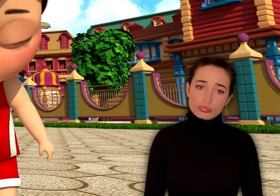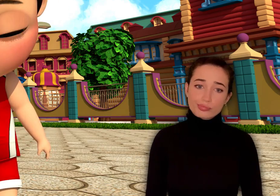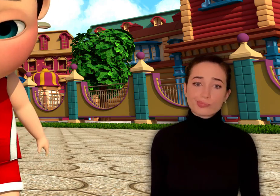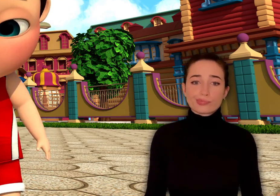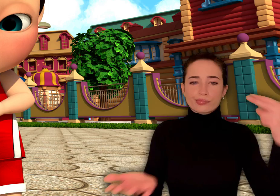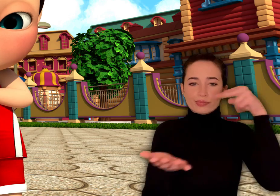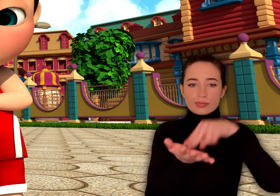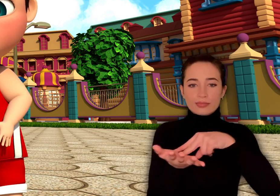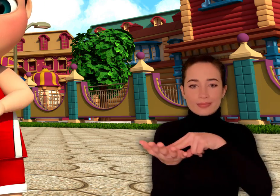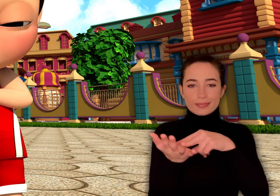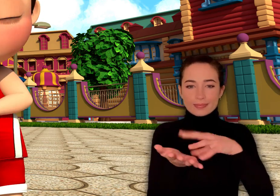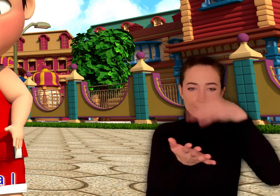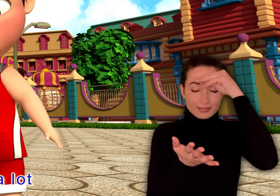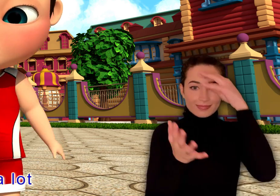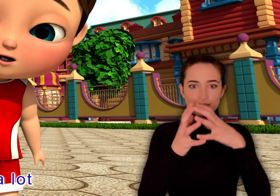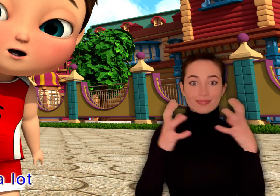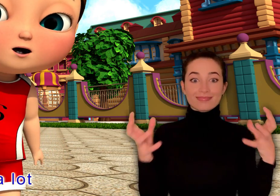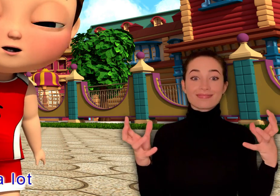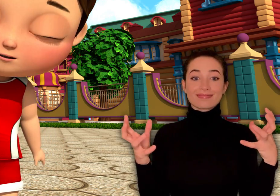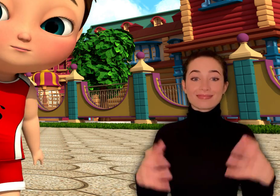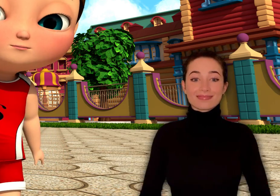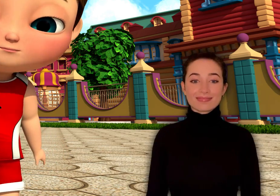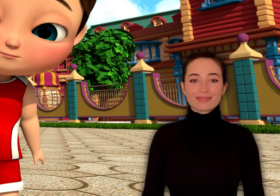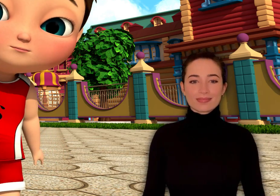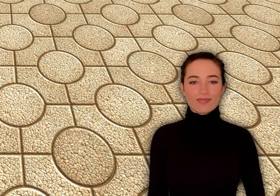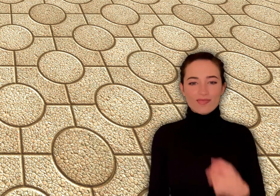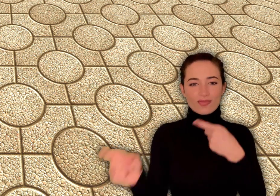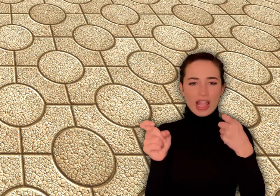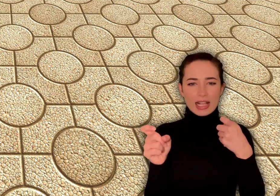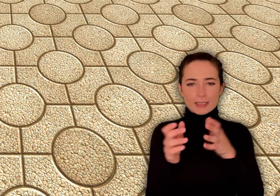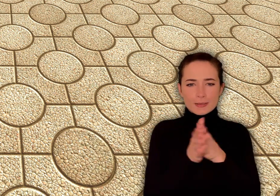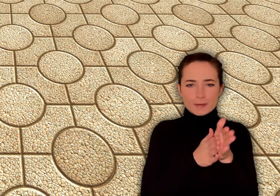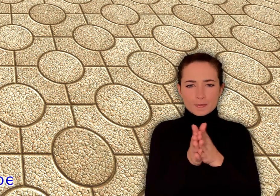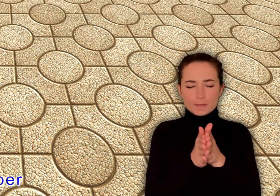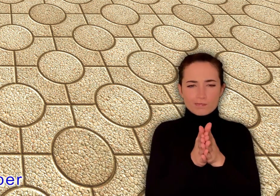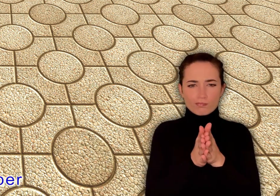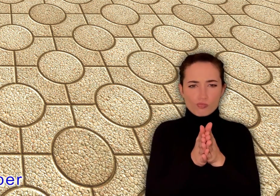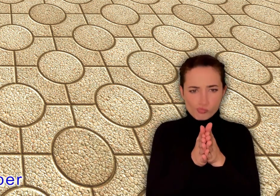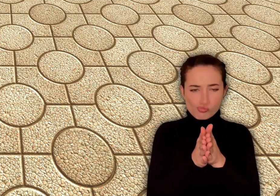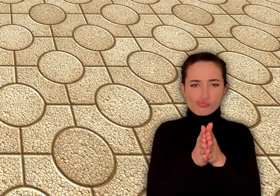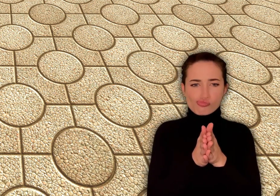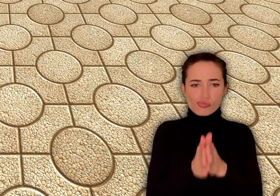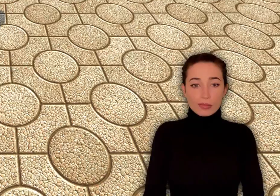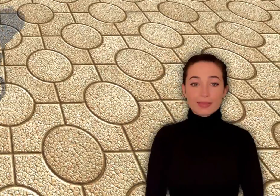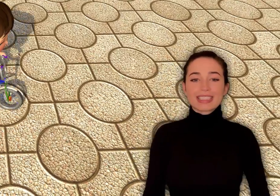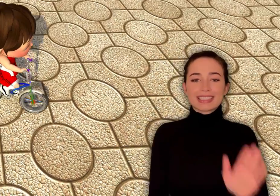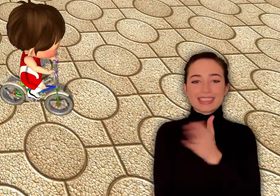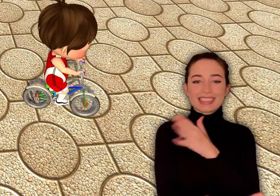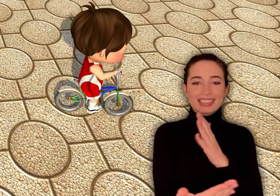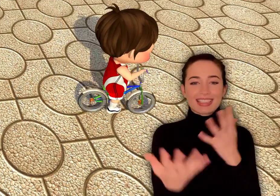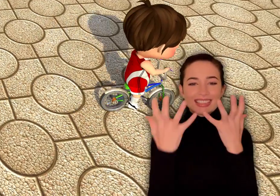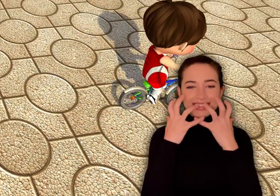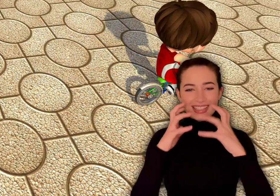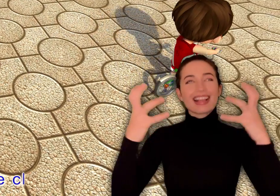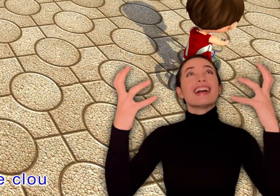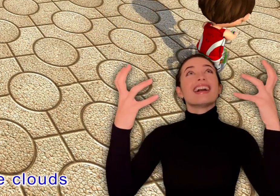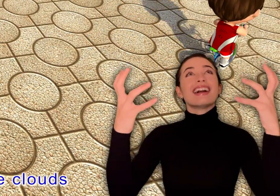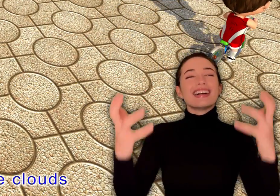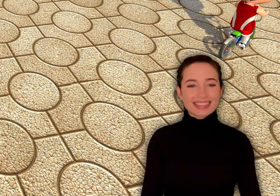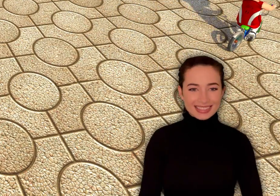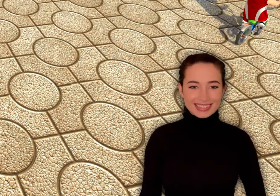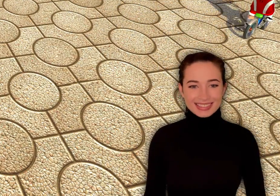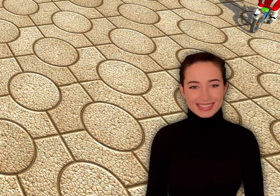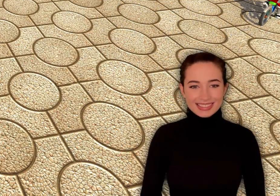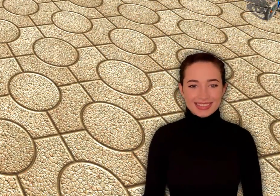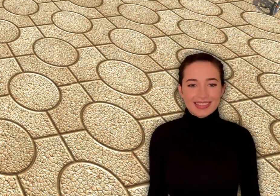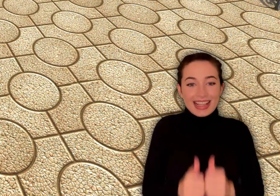after up we'll hop and learn a lot as fast as we could Caper and sing aloud and